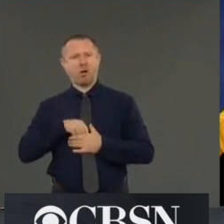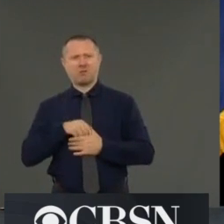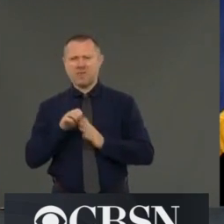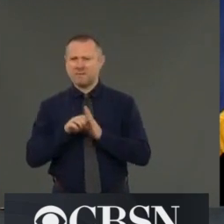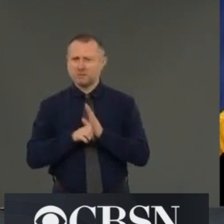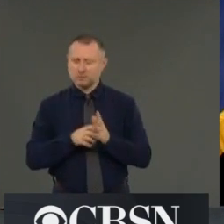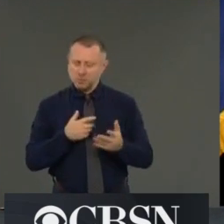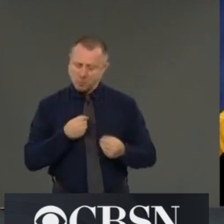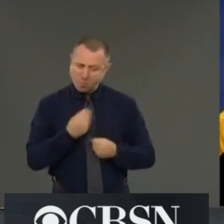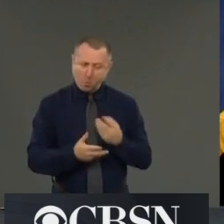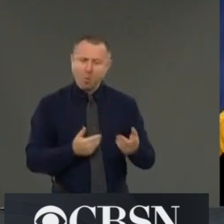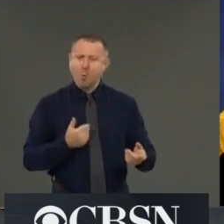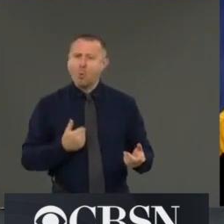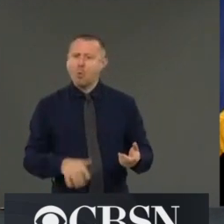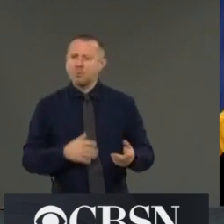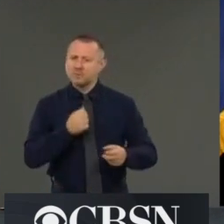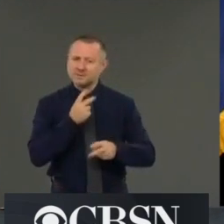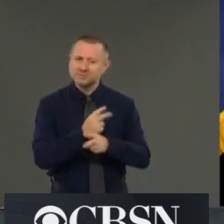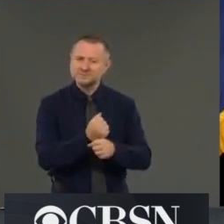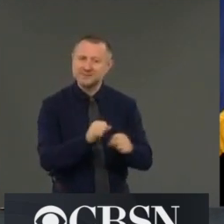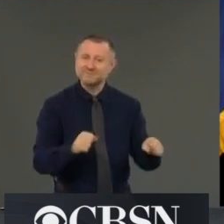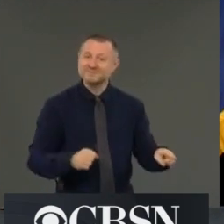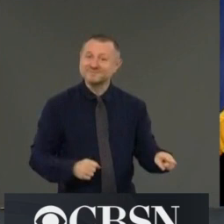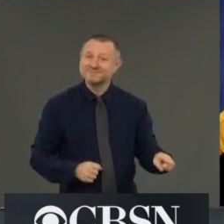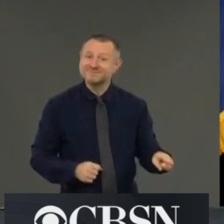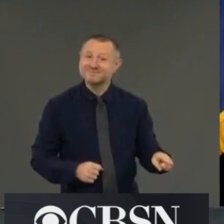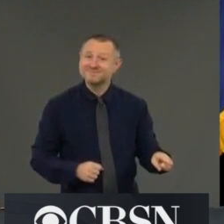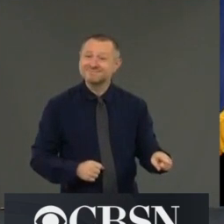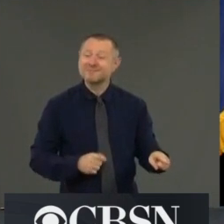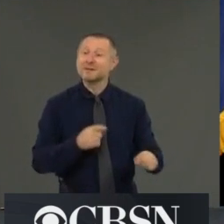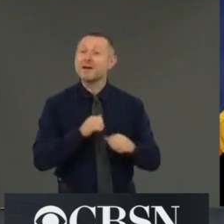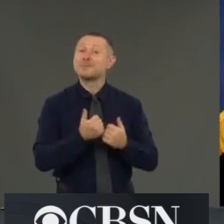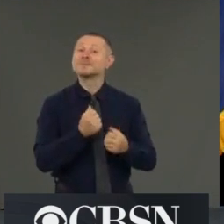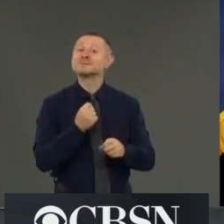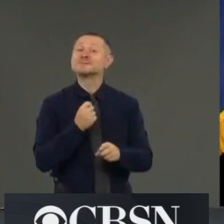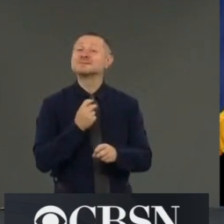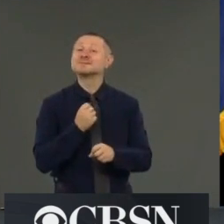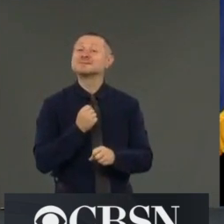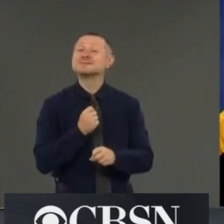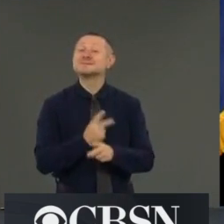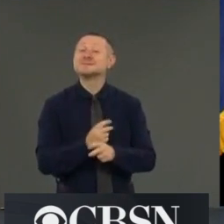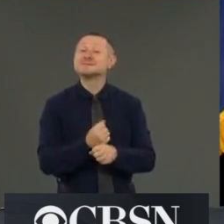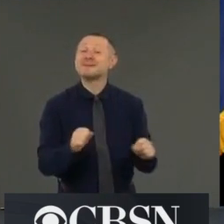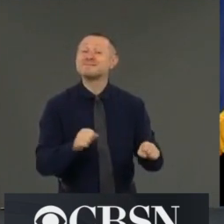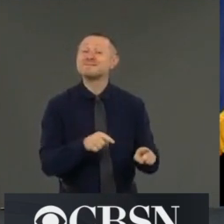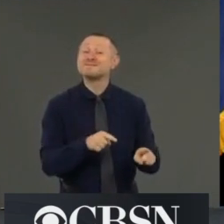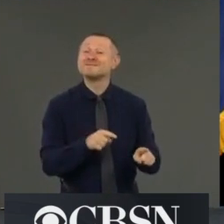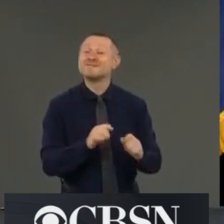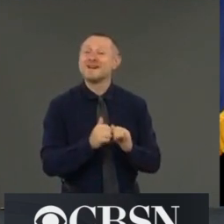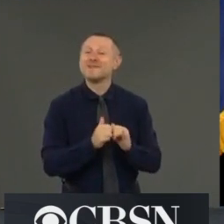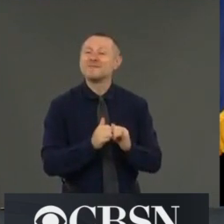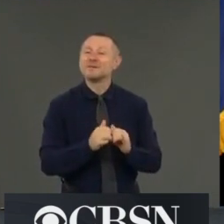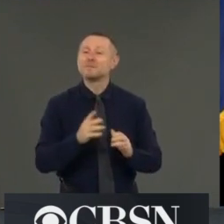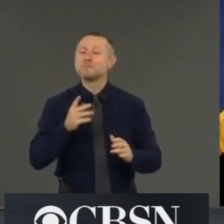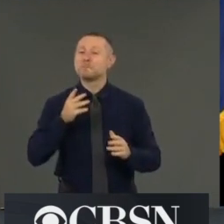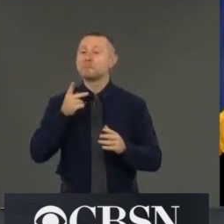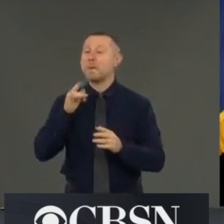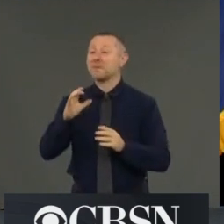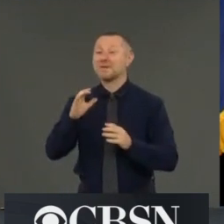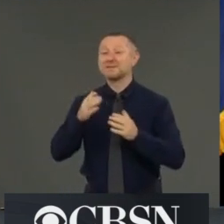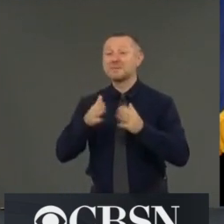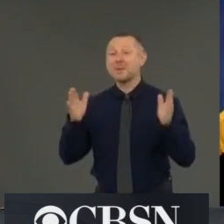them safe. And one of those things was to make sure the public transit system that they